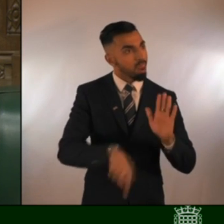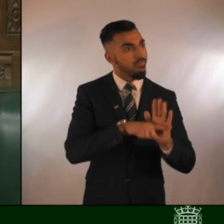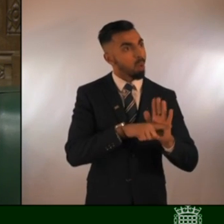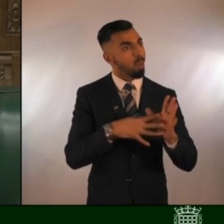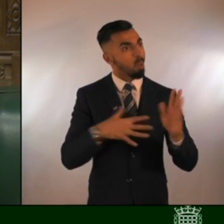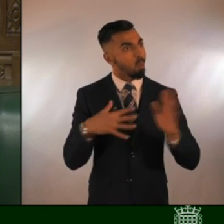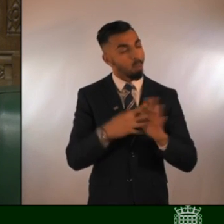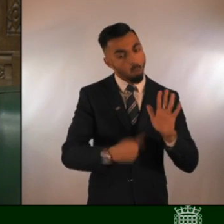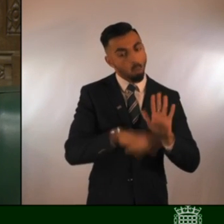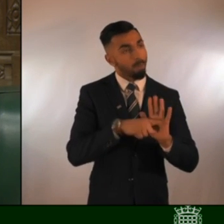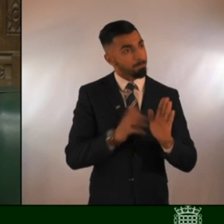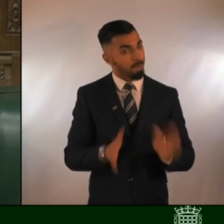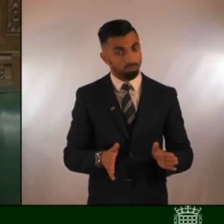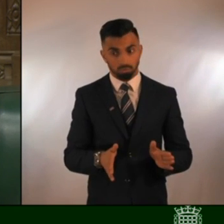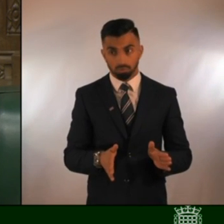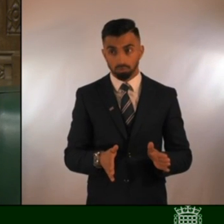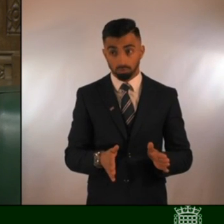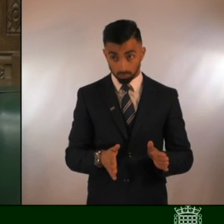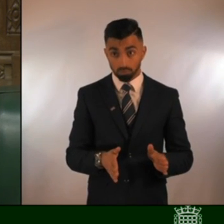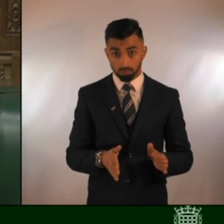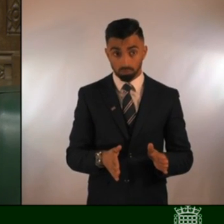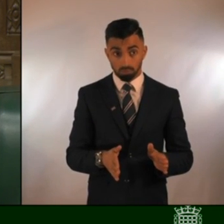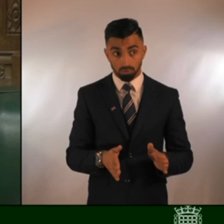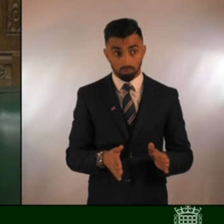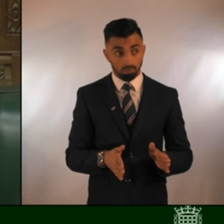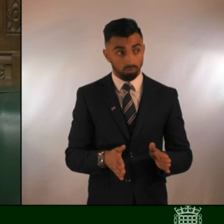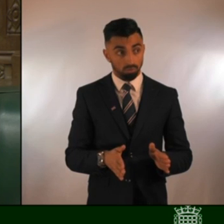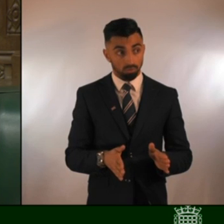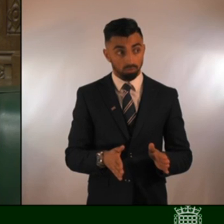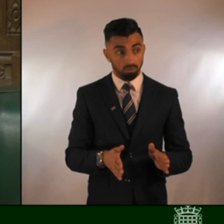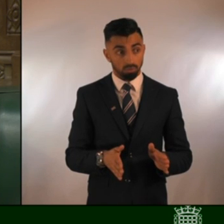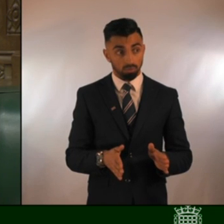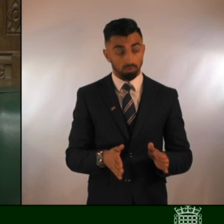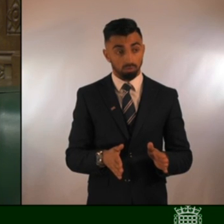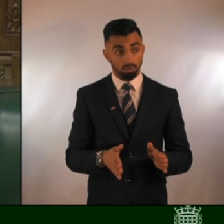the provisions of the Provisional Collection of Taxes Act